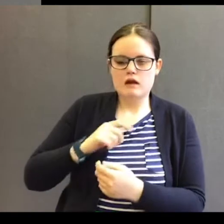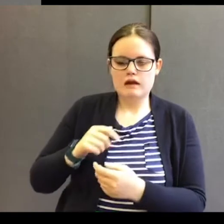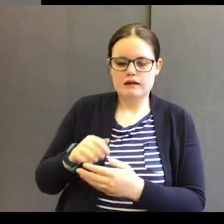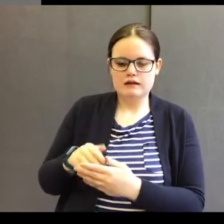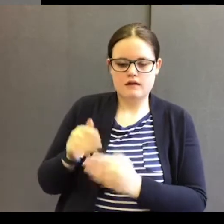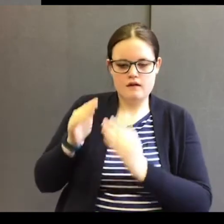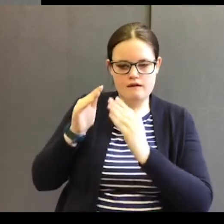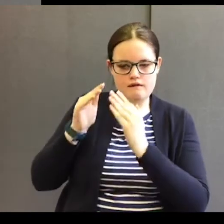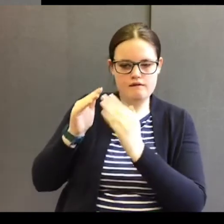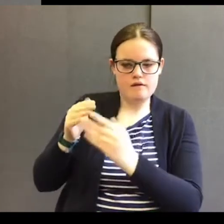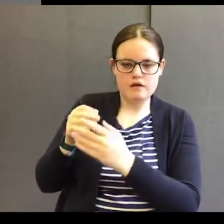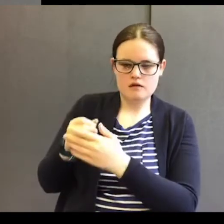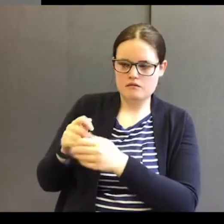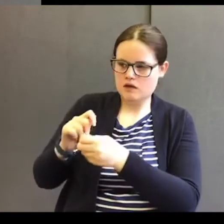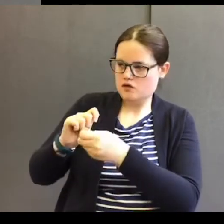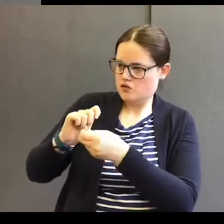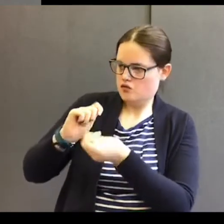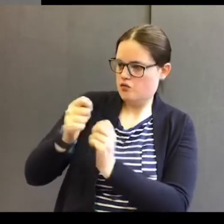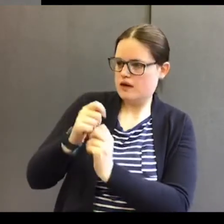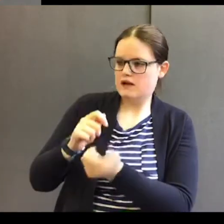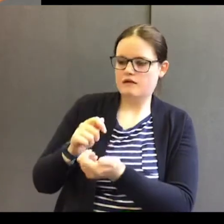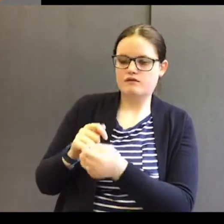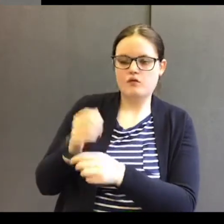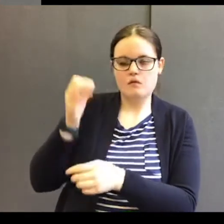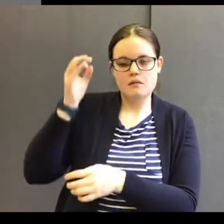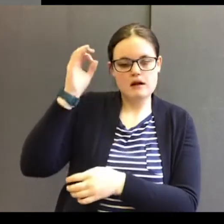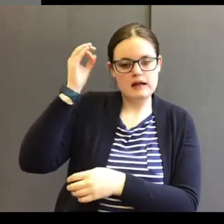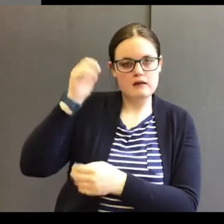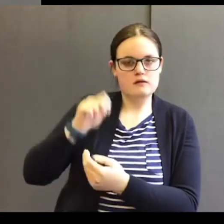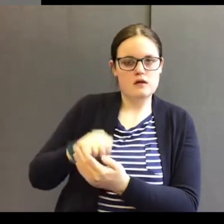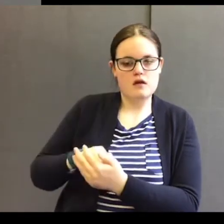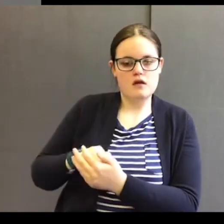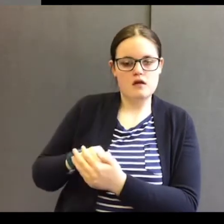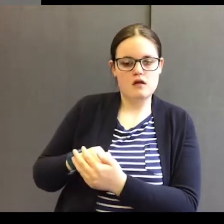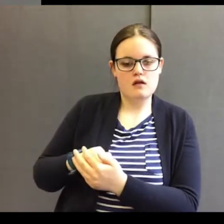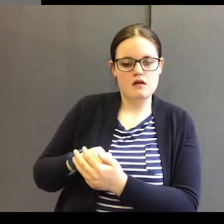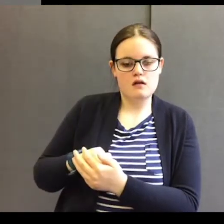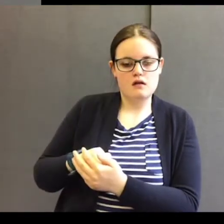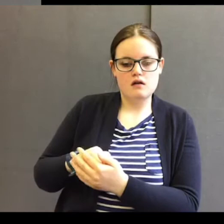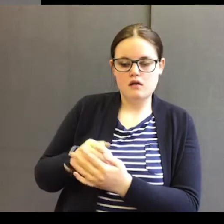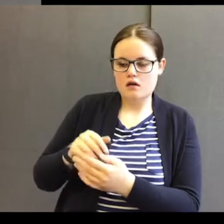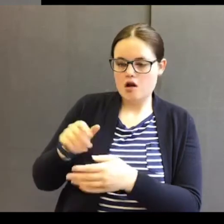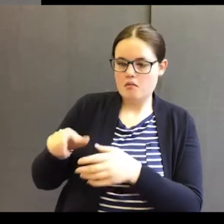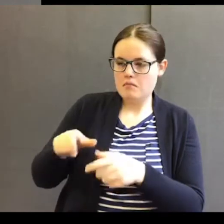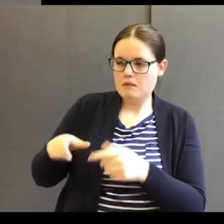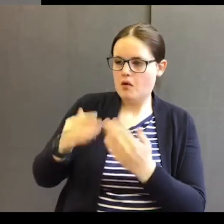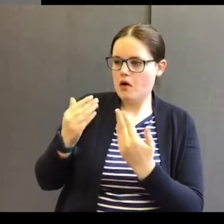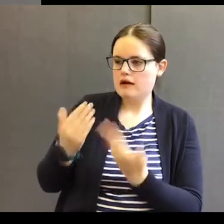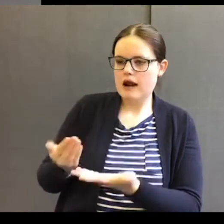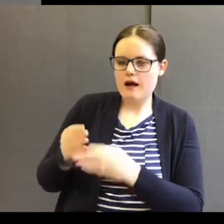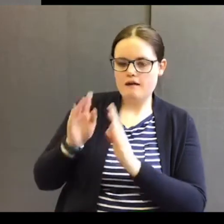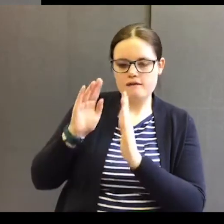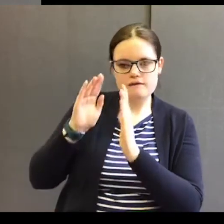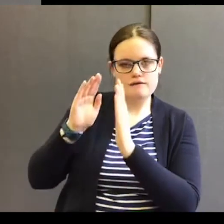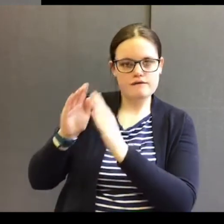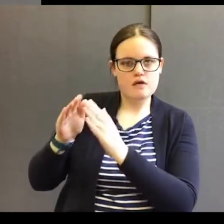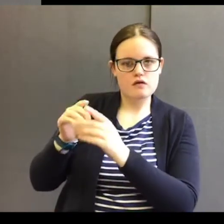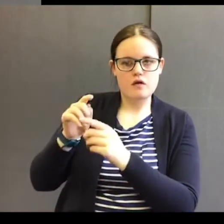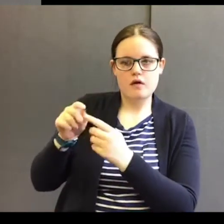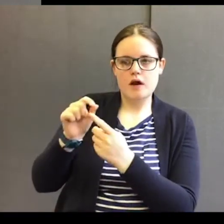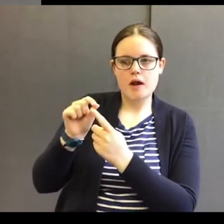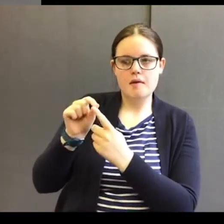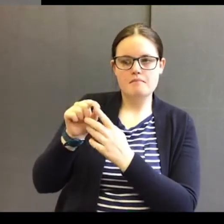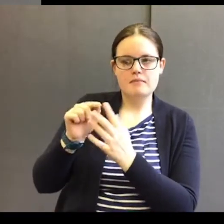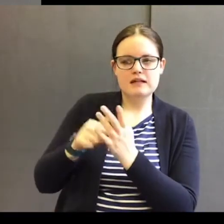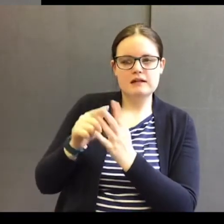the attention had switched from them, the Sadducees. The crowds now were focused